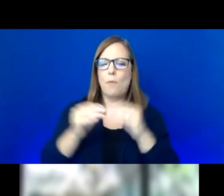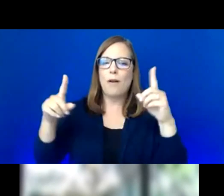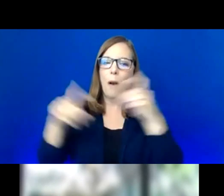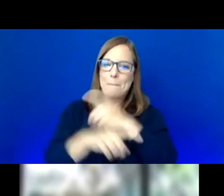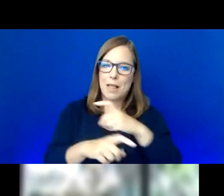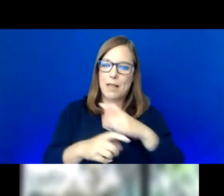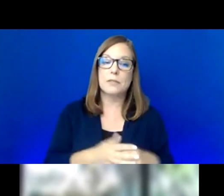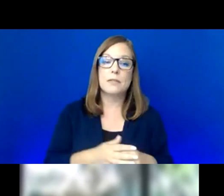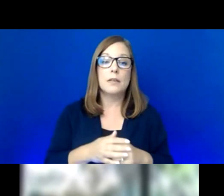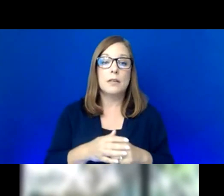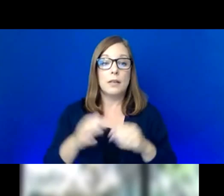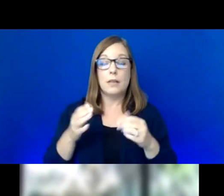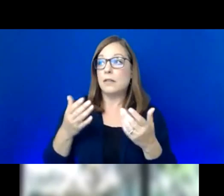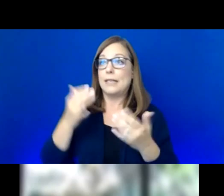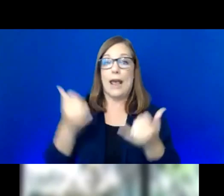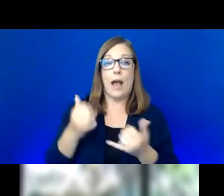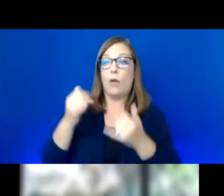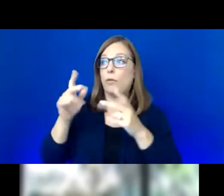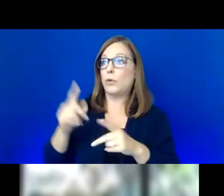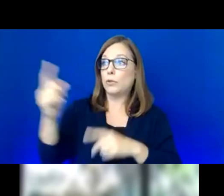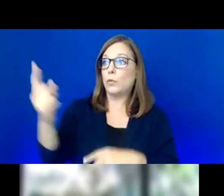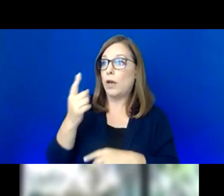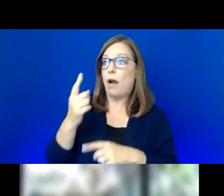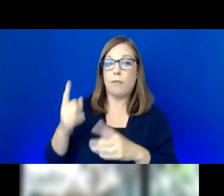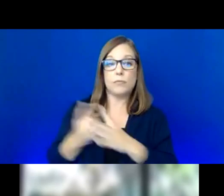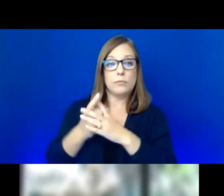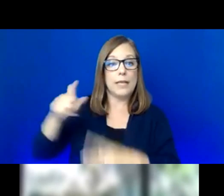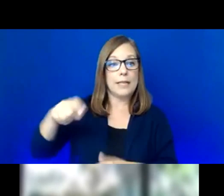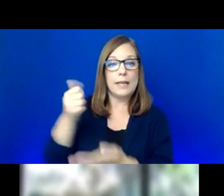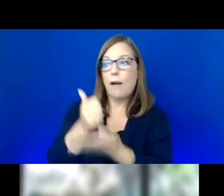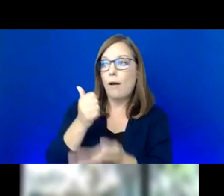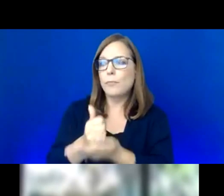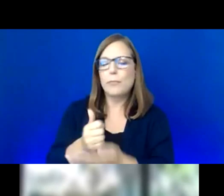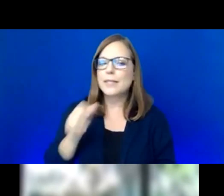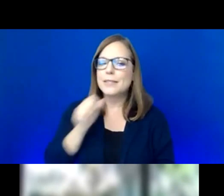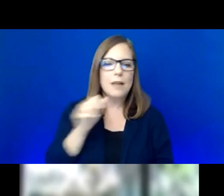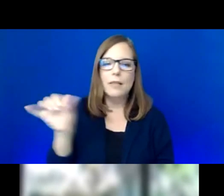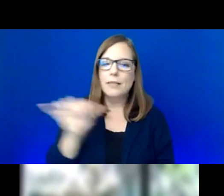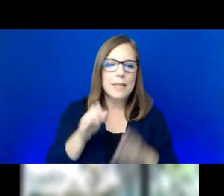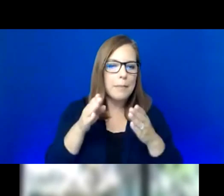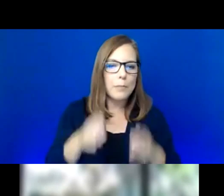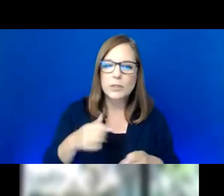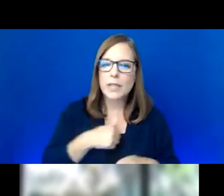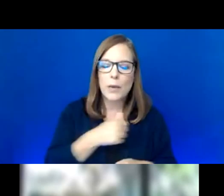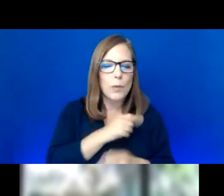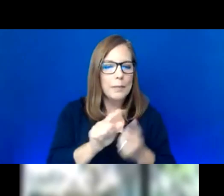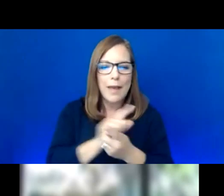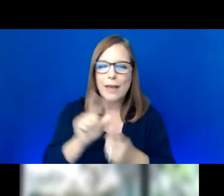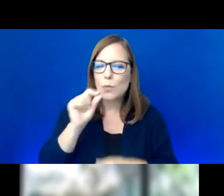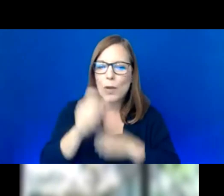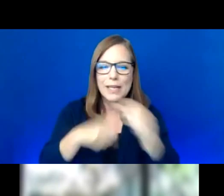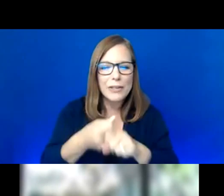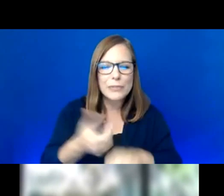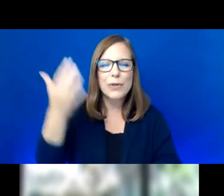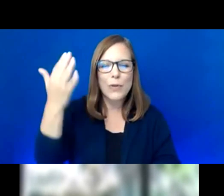now, for help is not the same person that came to our, door 20 years ago. It's very